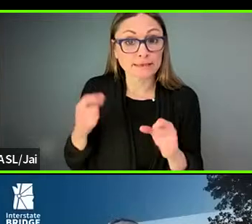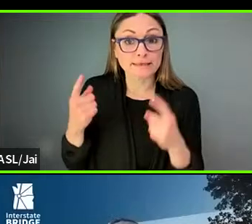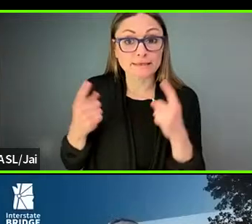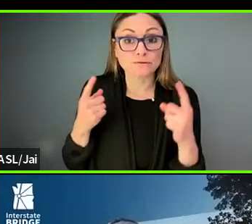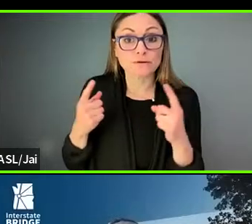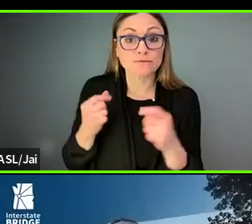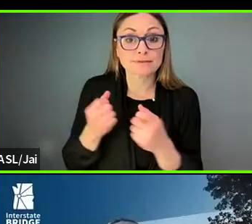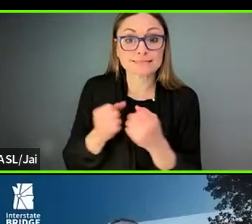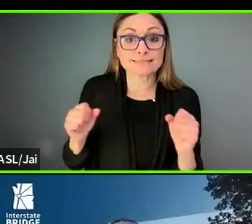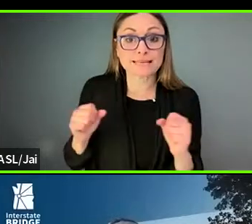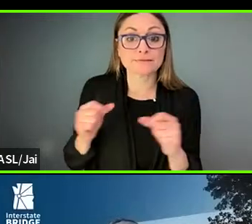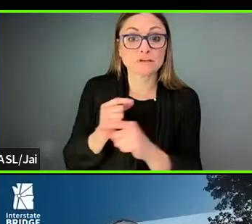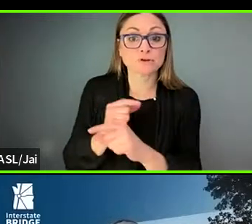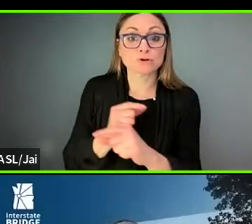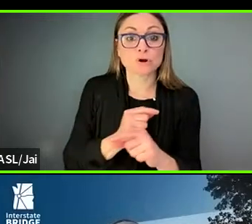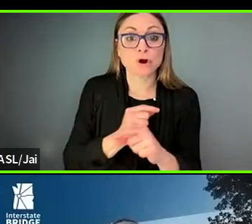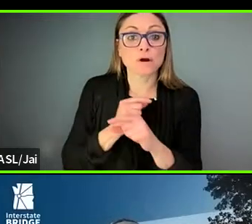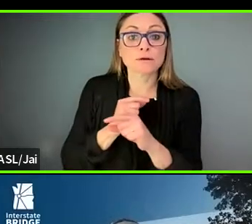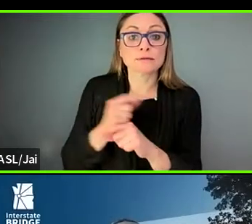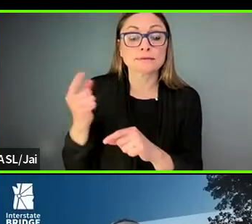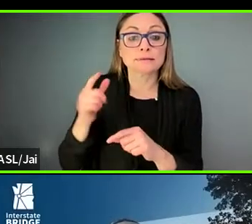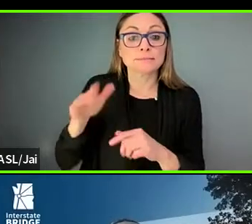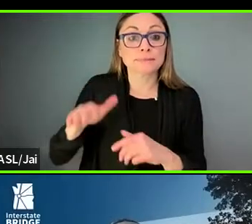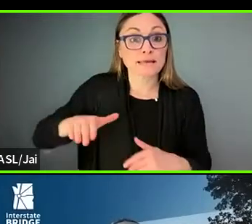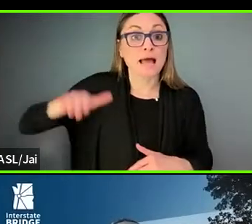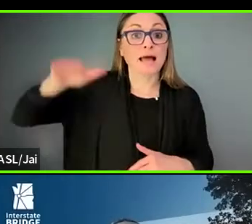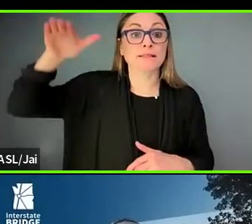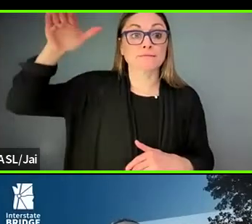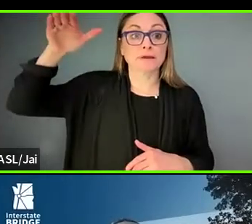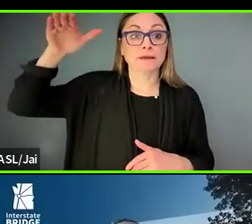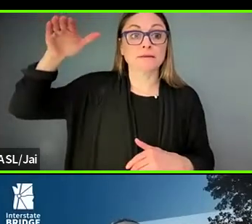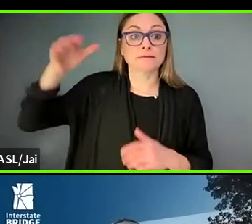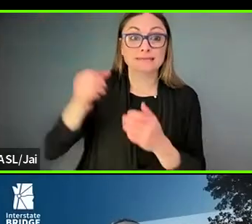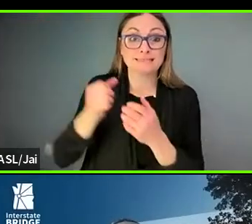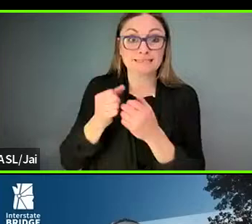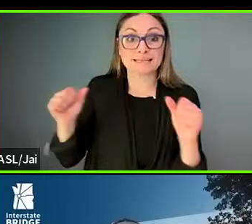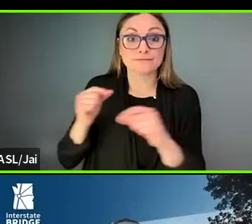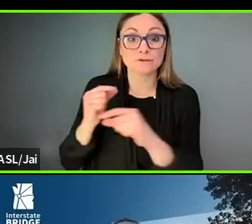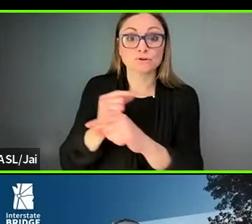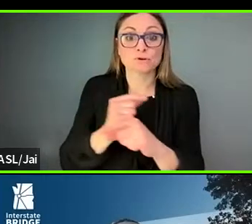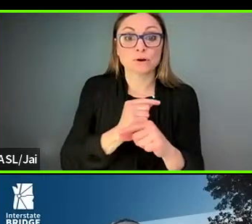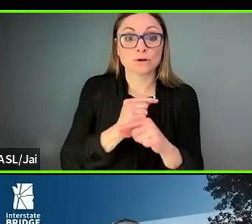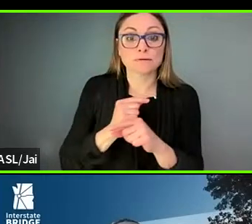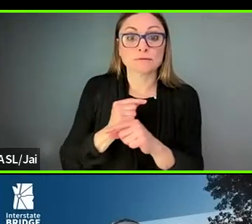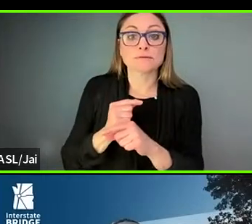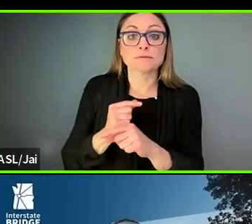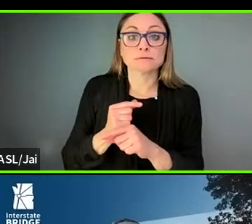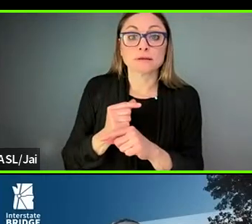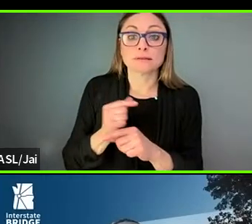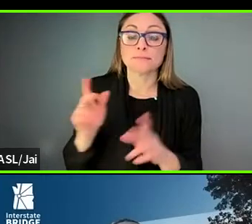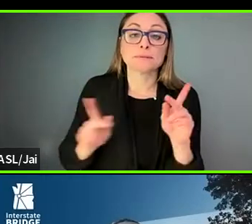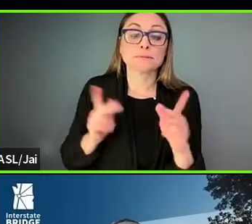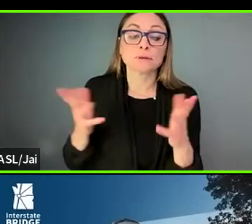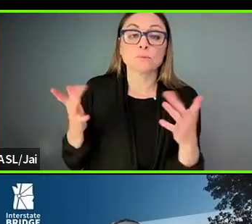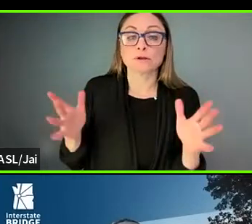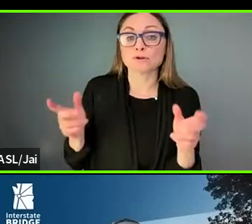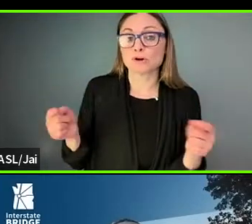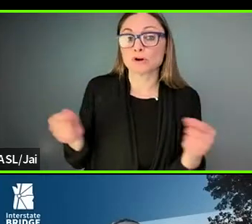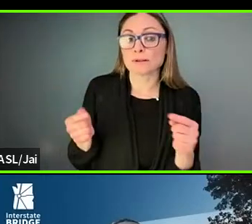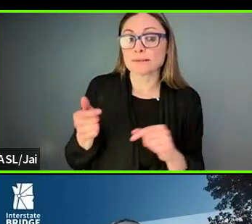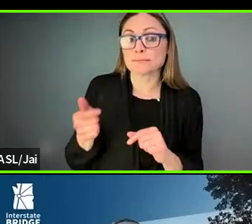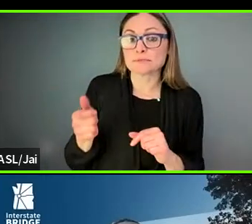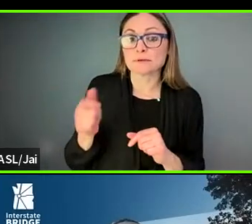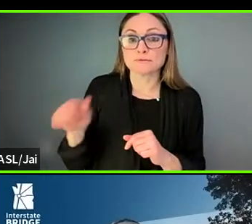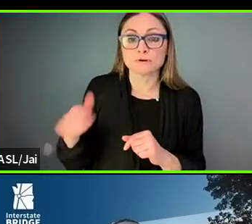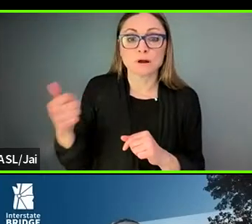guards around something elevated so high and those that may want to cause harm to themselves or others?